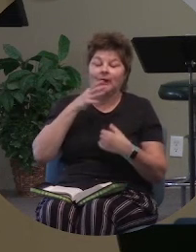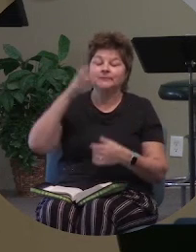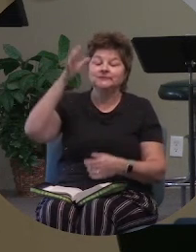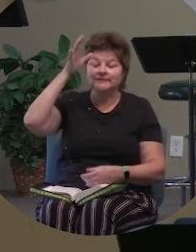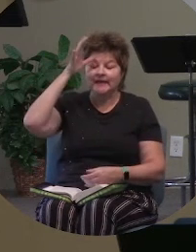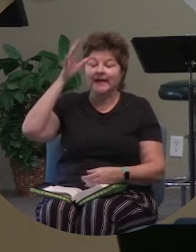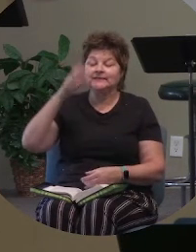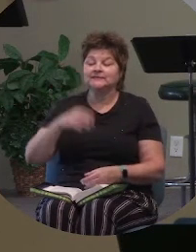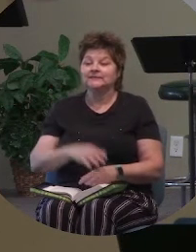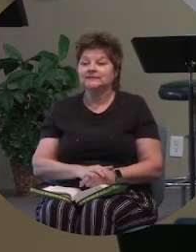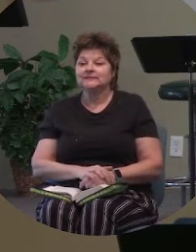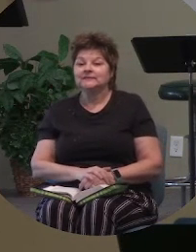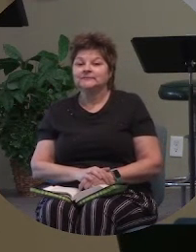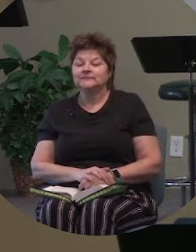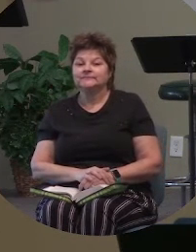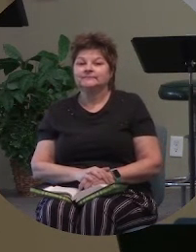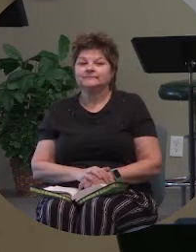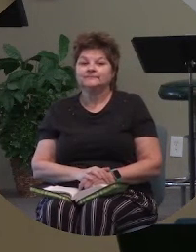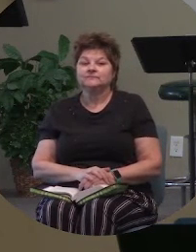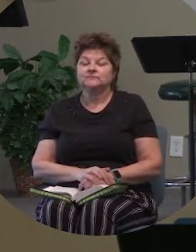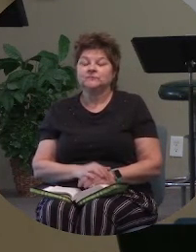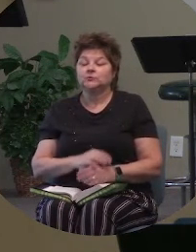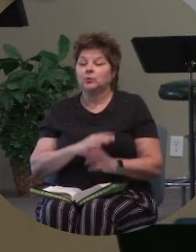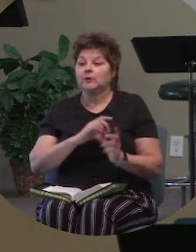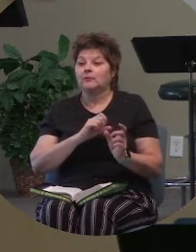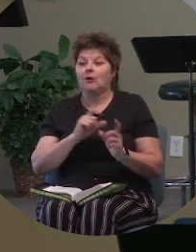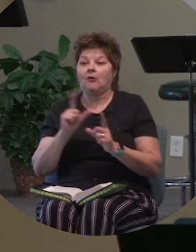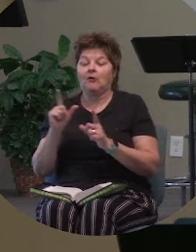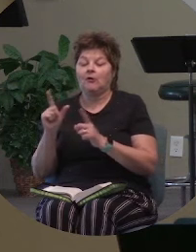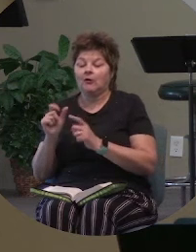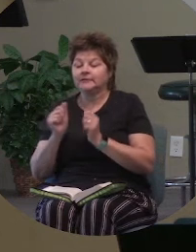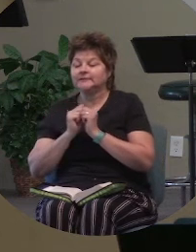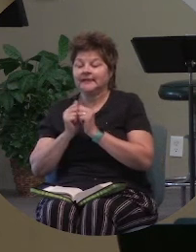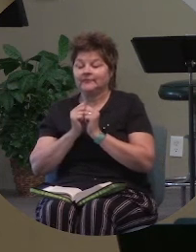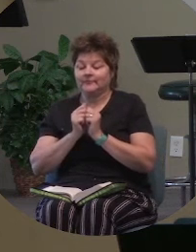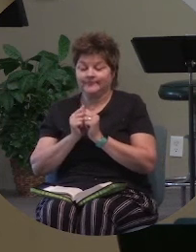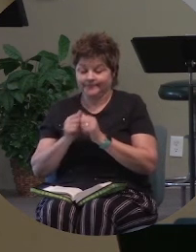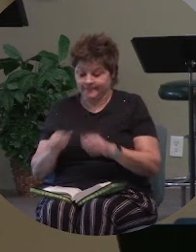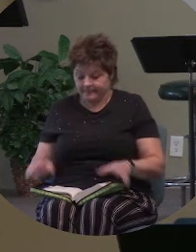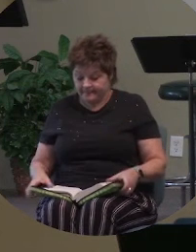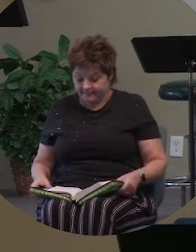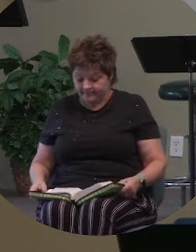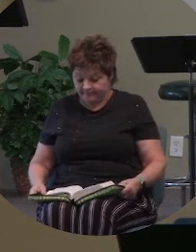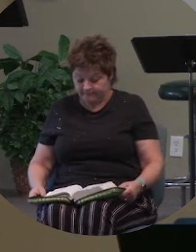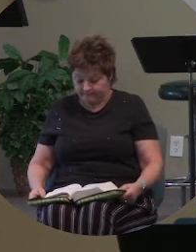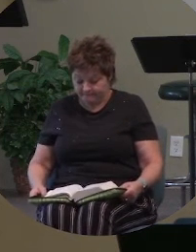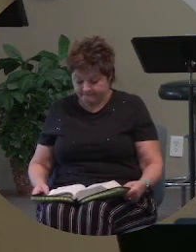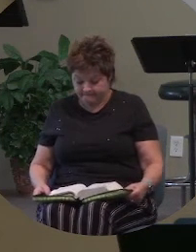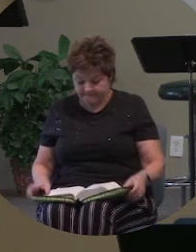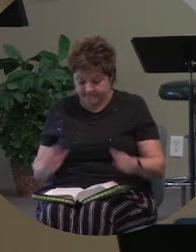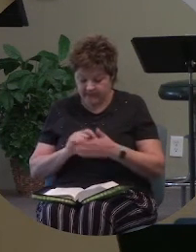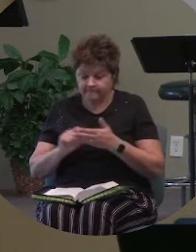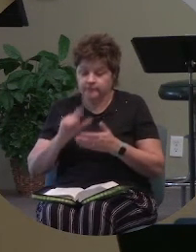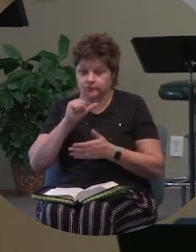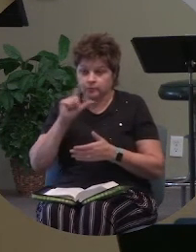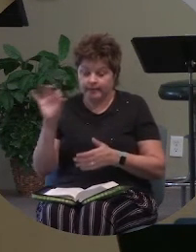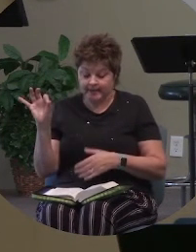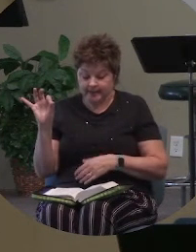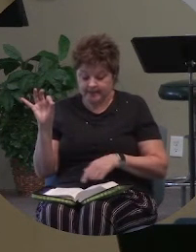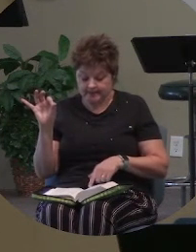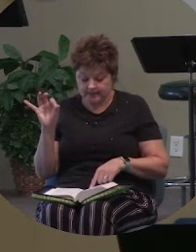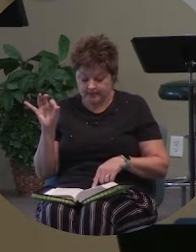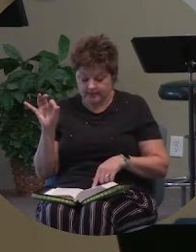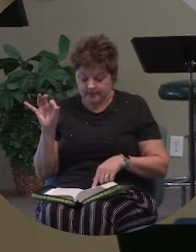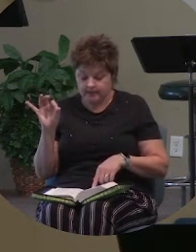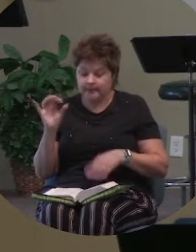dads. Because we're all in this together. Now listen to what else he says. Verse 29, because this is when it